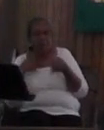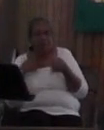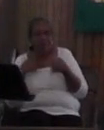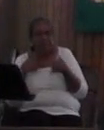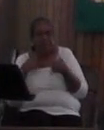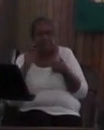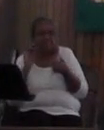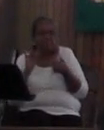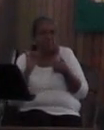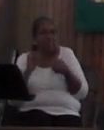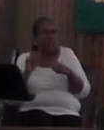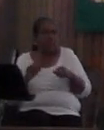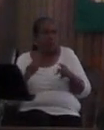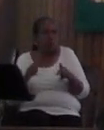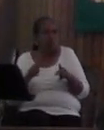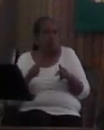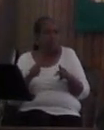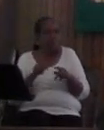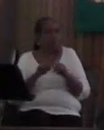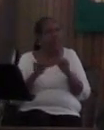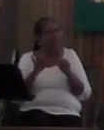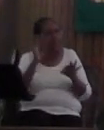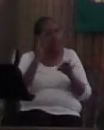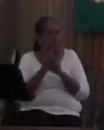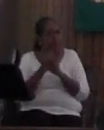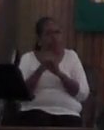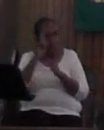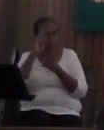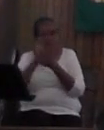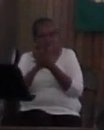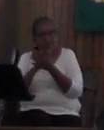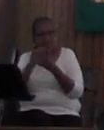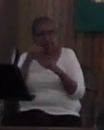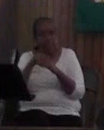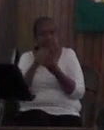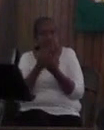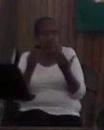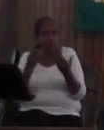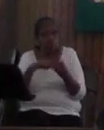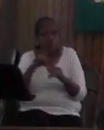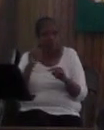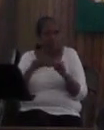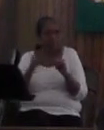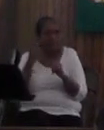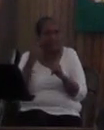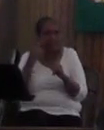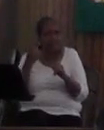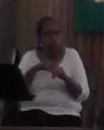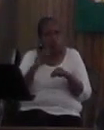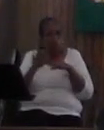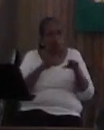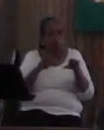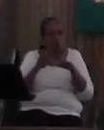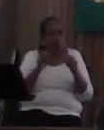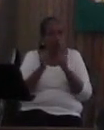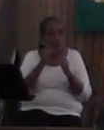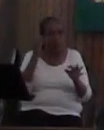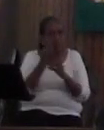is, believing in what we cannot see. We walk by faith and not by sight.